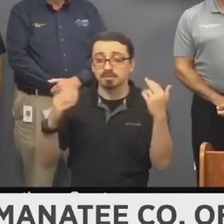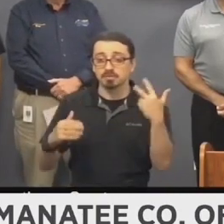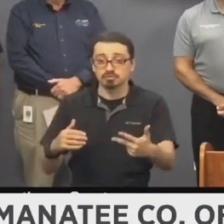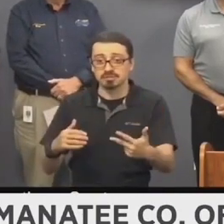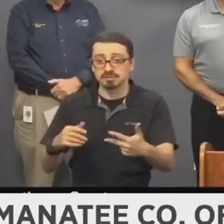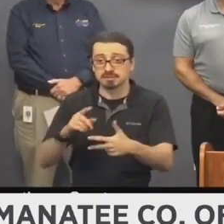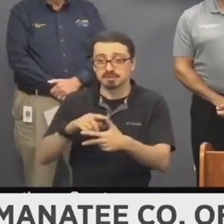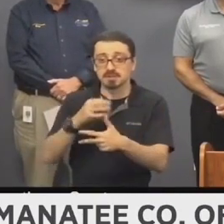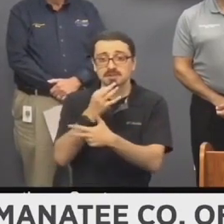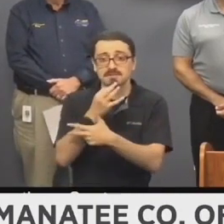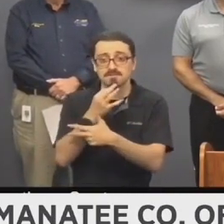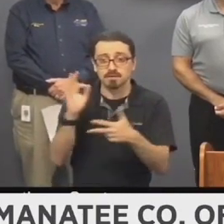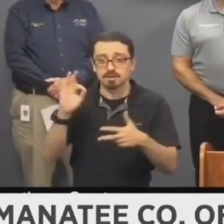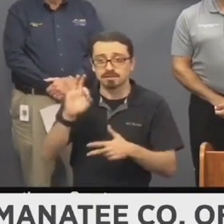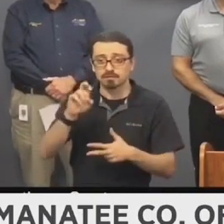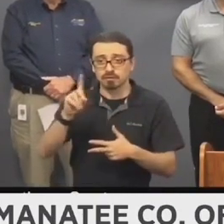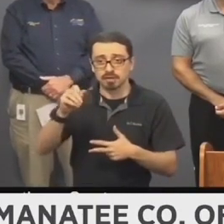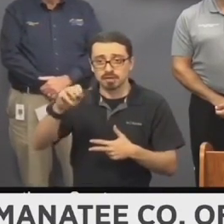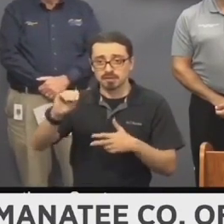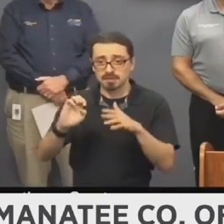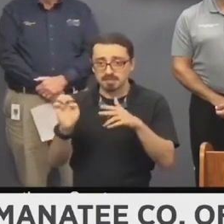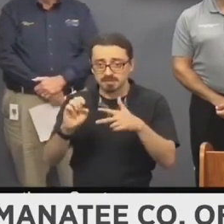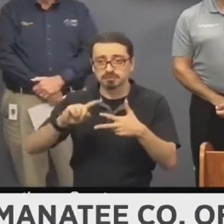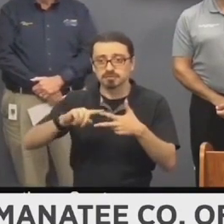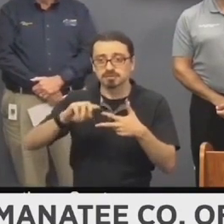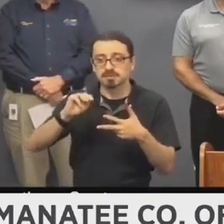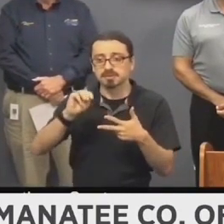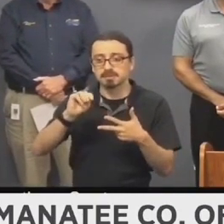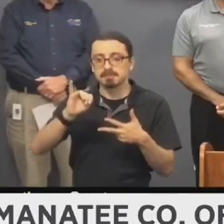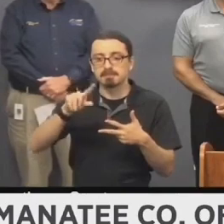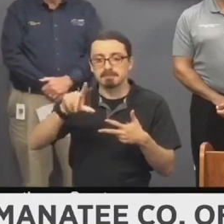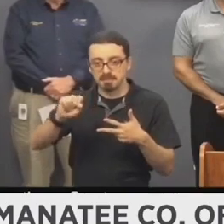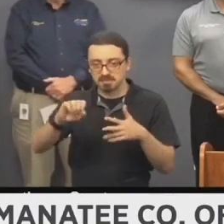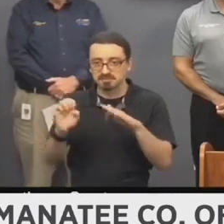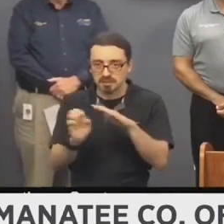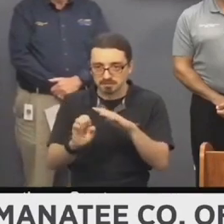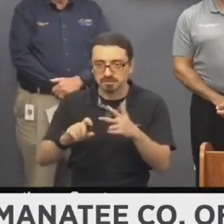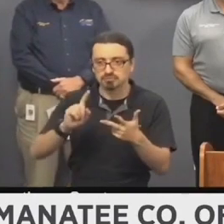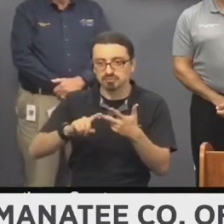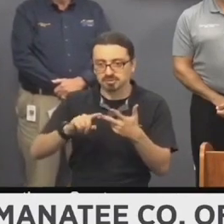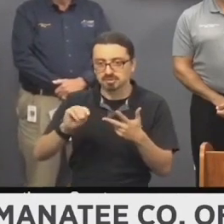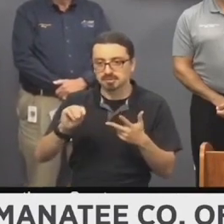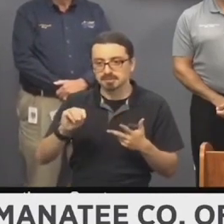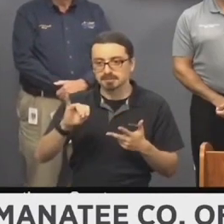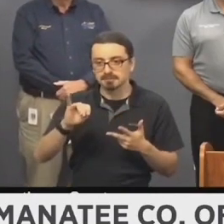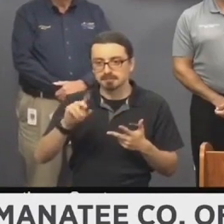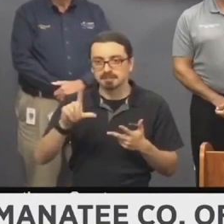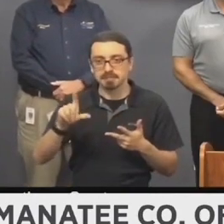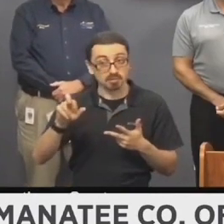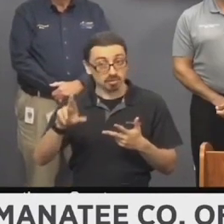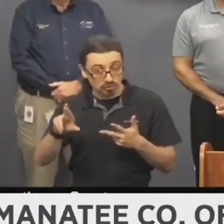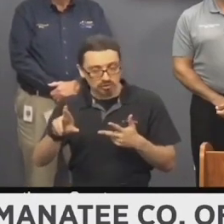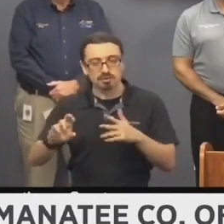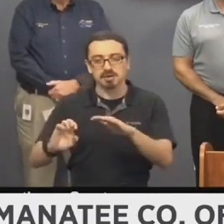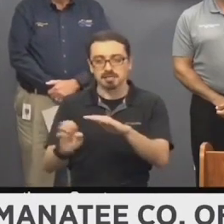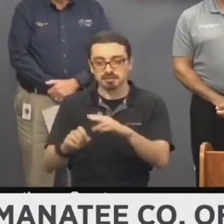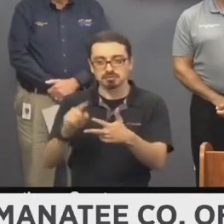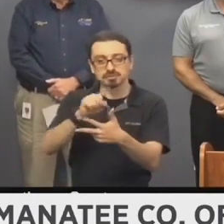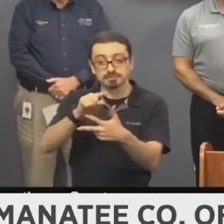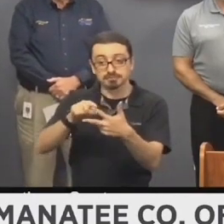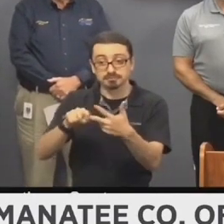Freedom Elementary, Mills Elementary, and Miller Elementary. Currently at Freedom, we do have